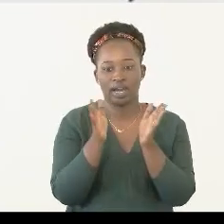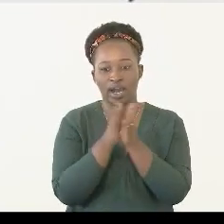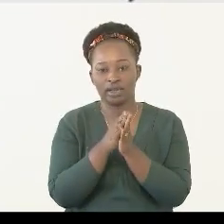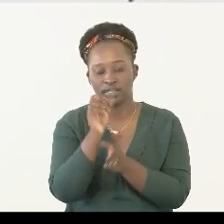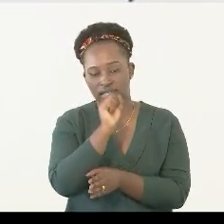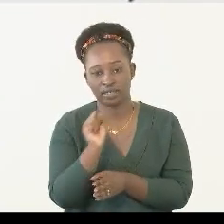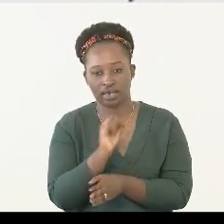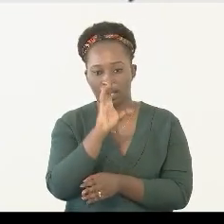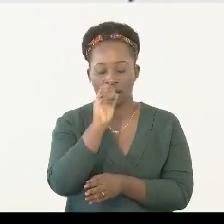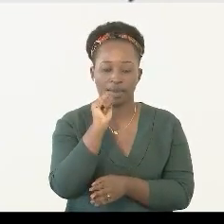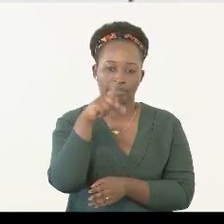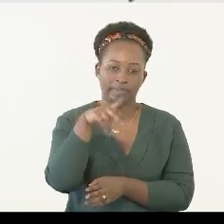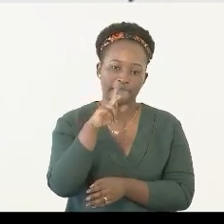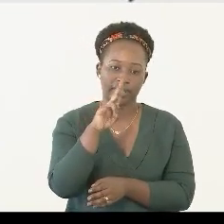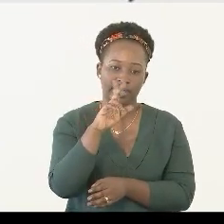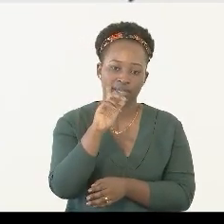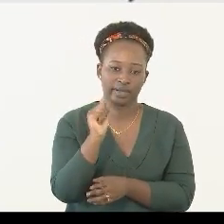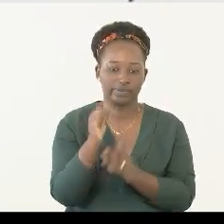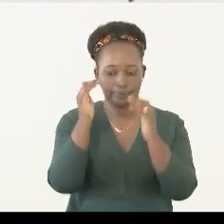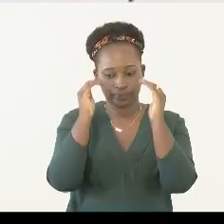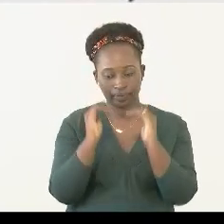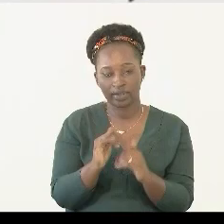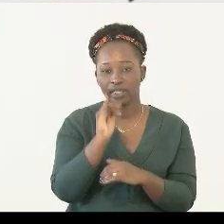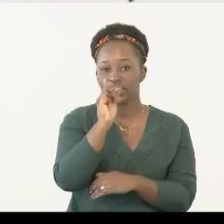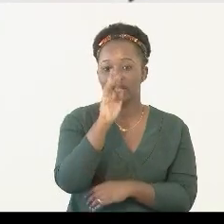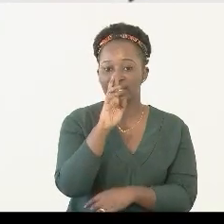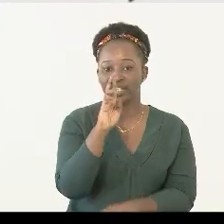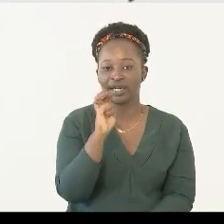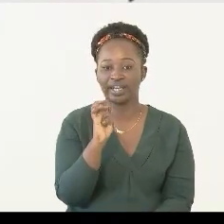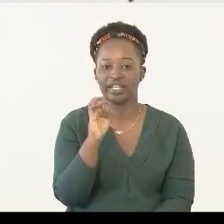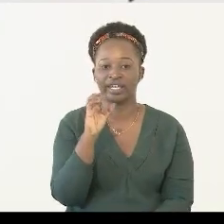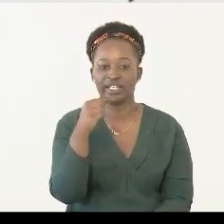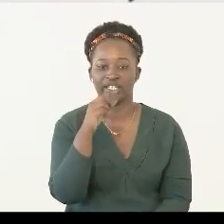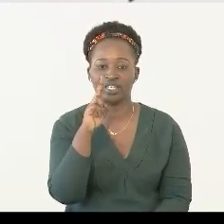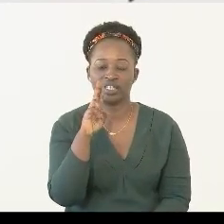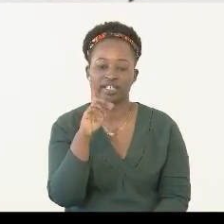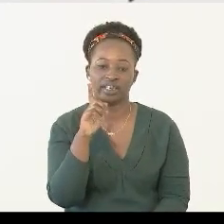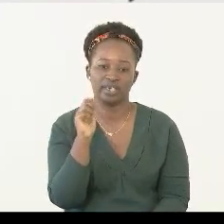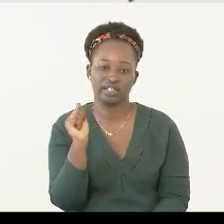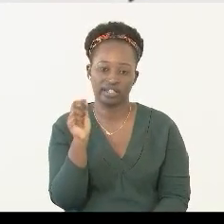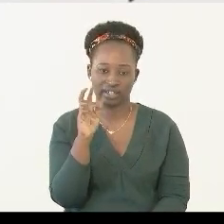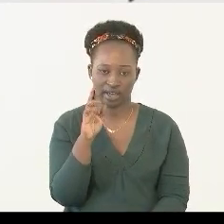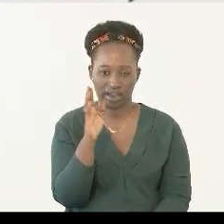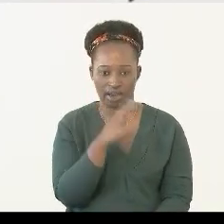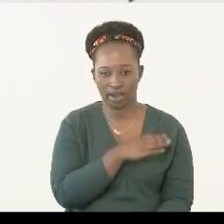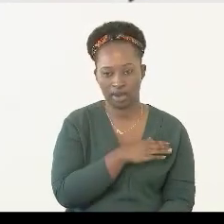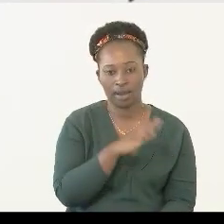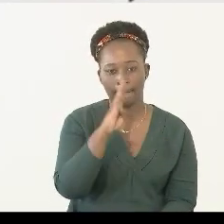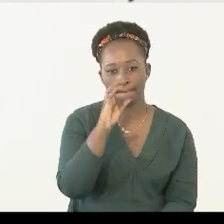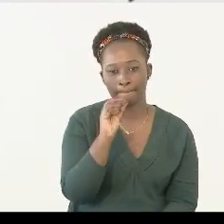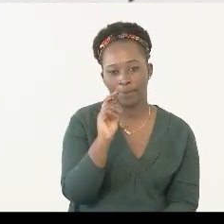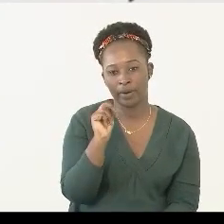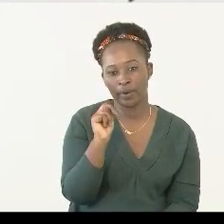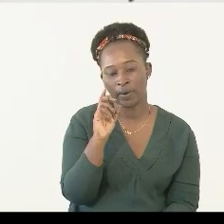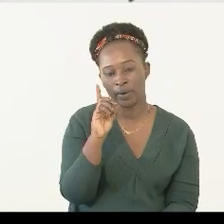are flat bones. We also have irregular bones, which are the vertebrae, the sphenoid, and ethmoid.